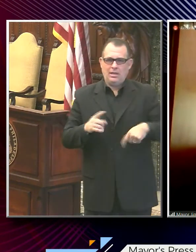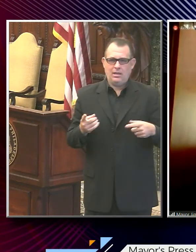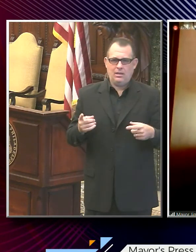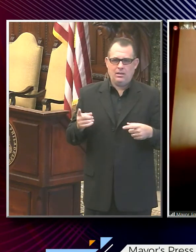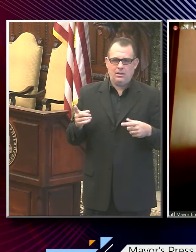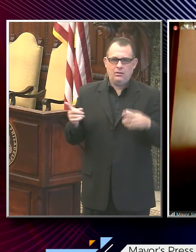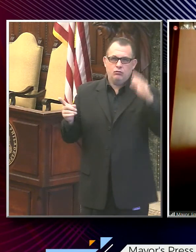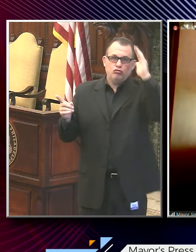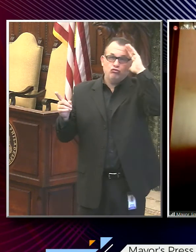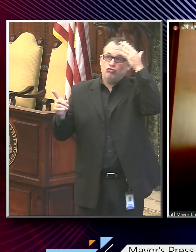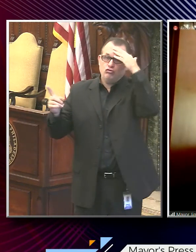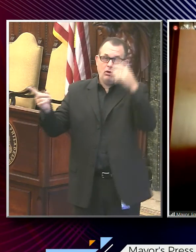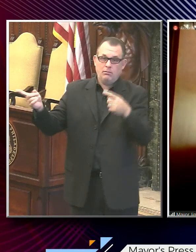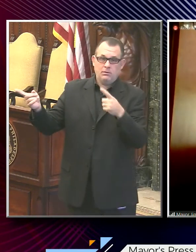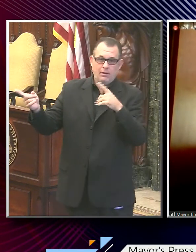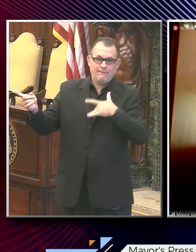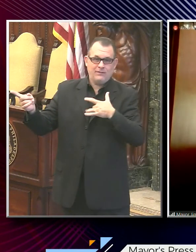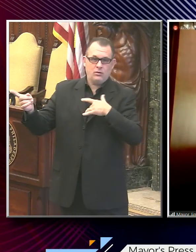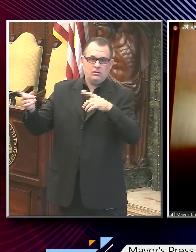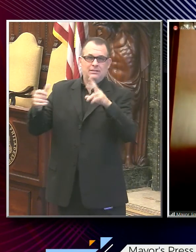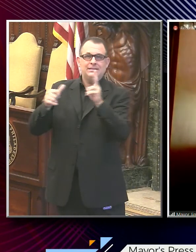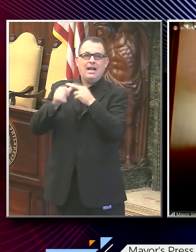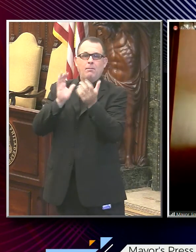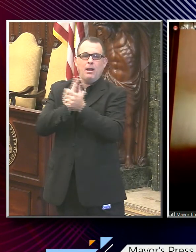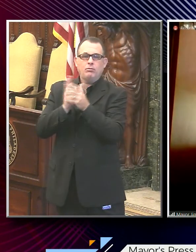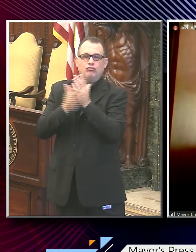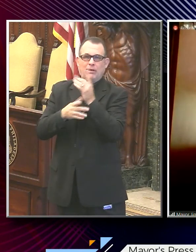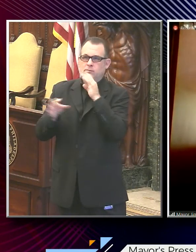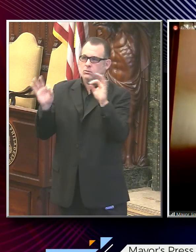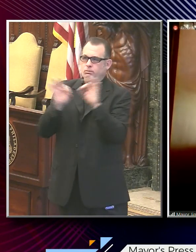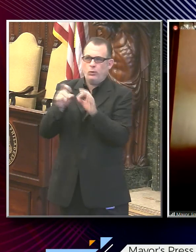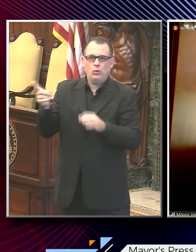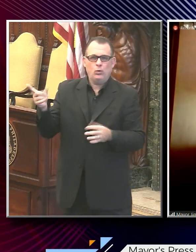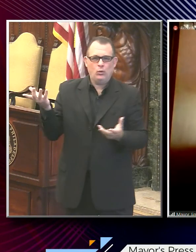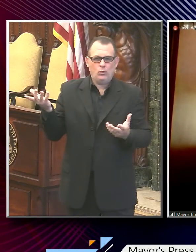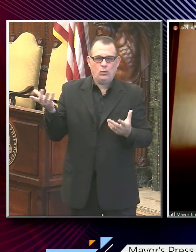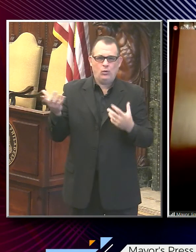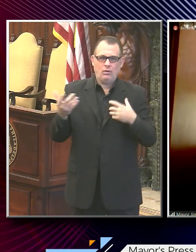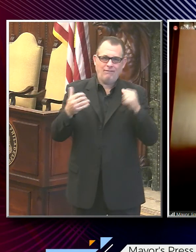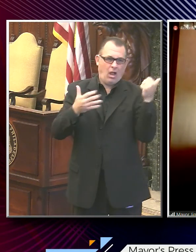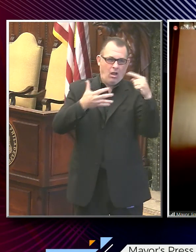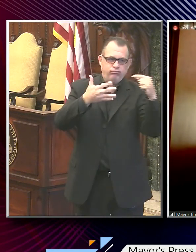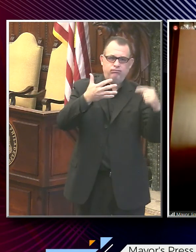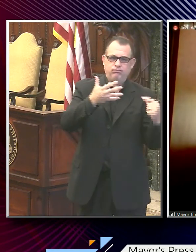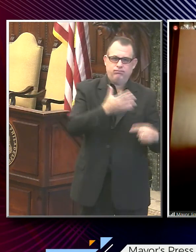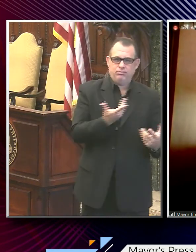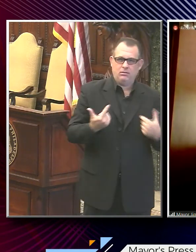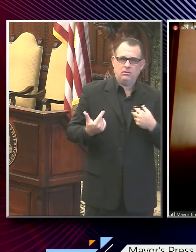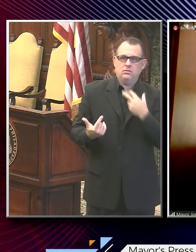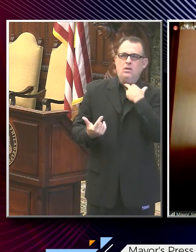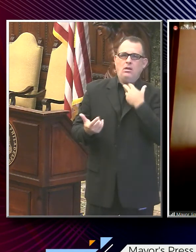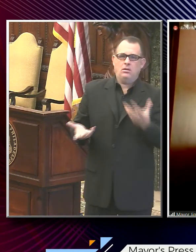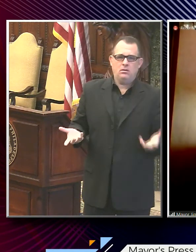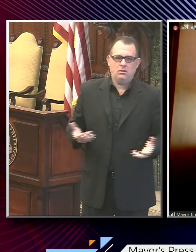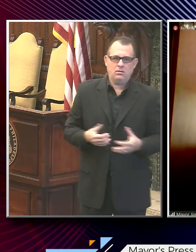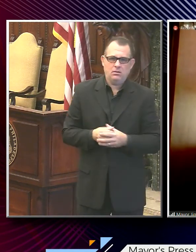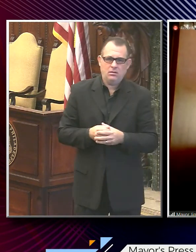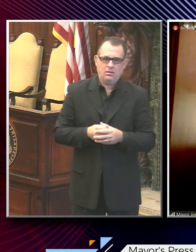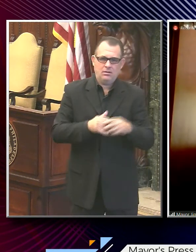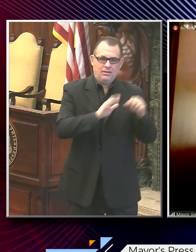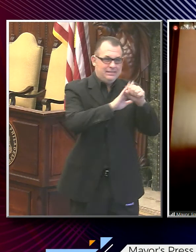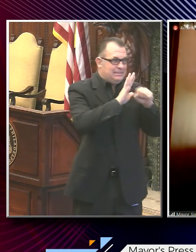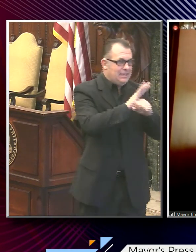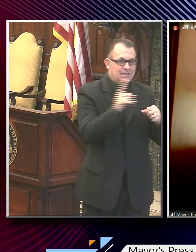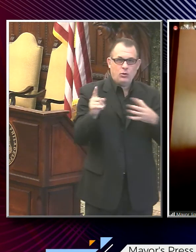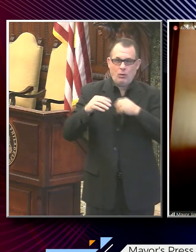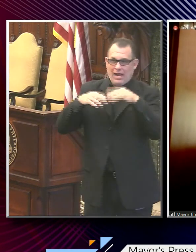Second Amendment's more important than any amendment. And we're kind of stuck in the middle of this. and our citizens and